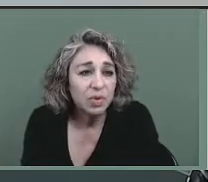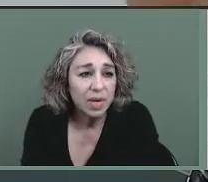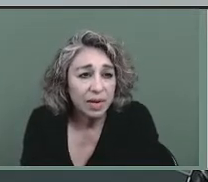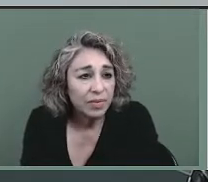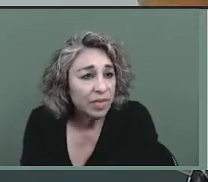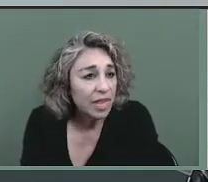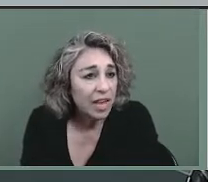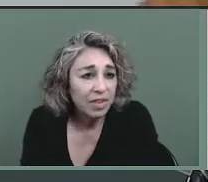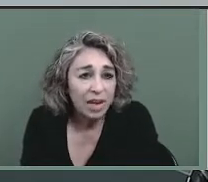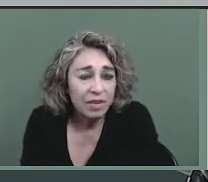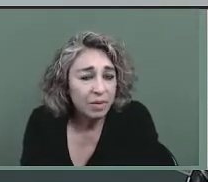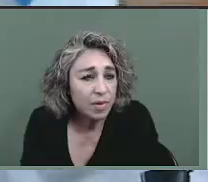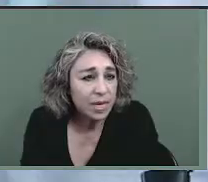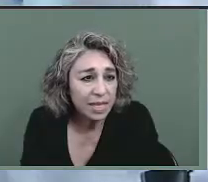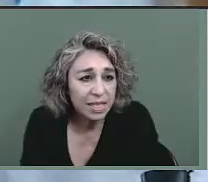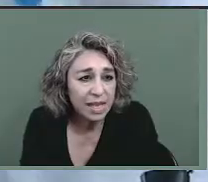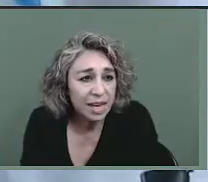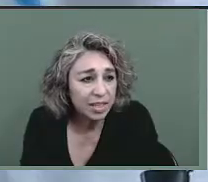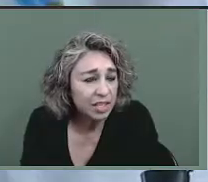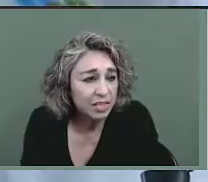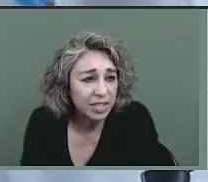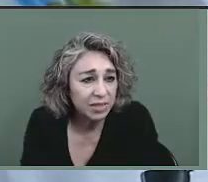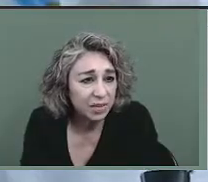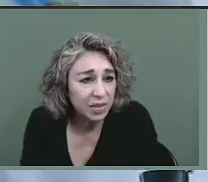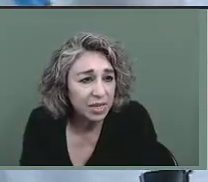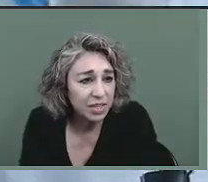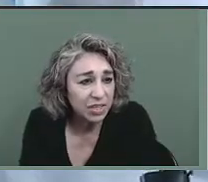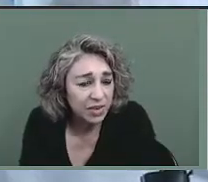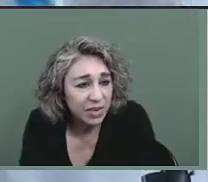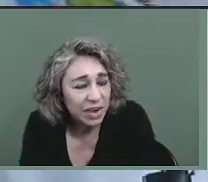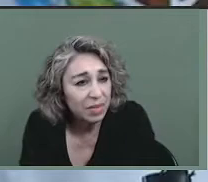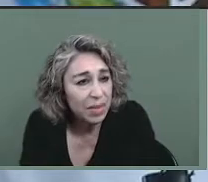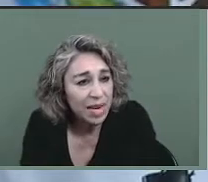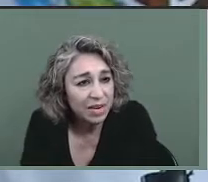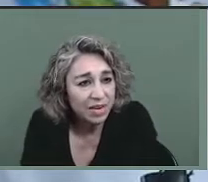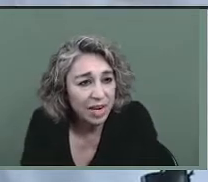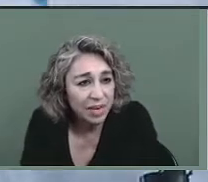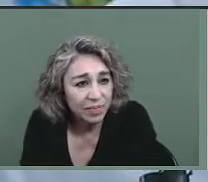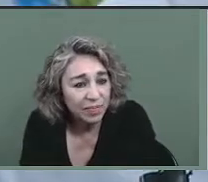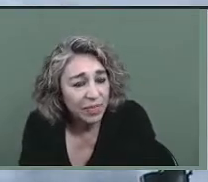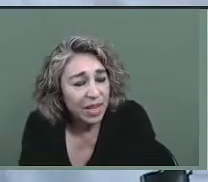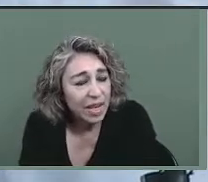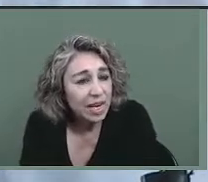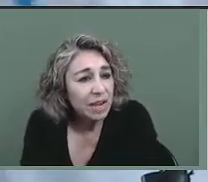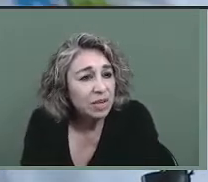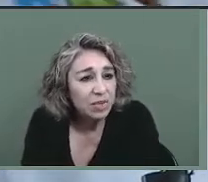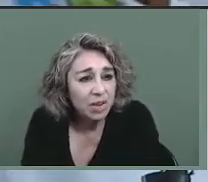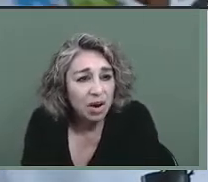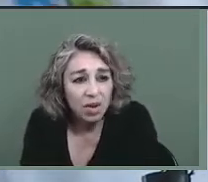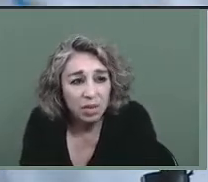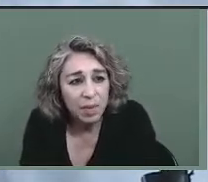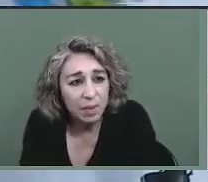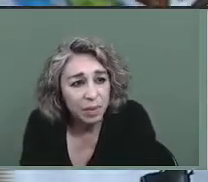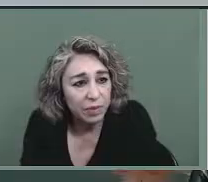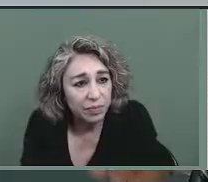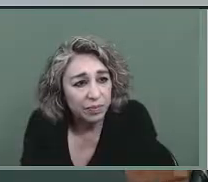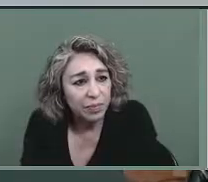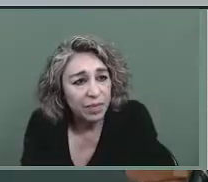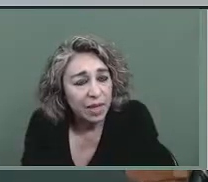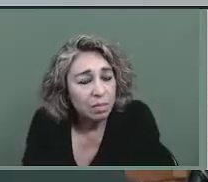I'm doing. Now the government is not at the service of the rich, of the minority. Now it's for all the